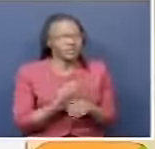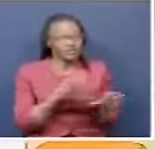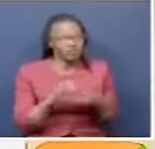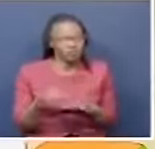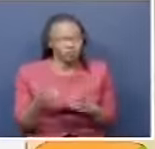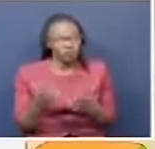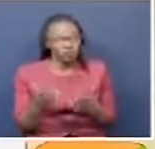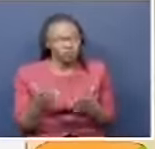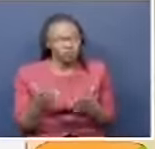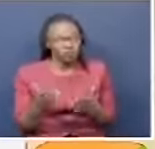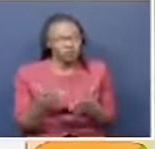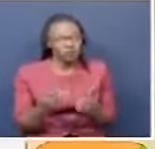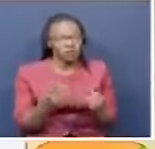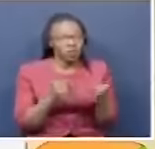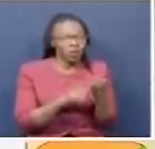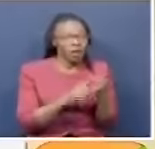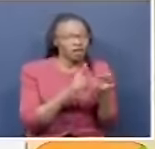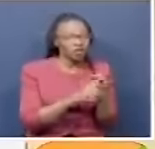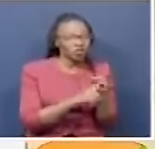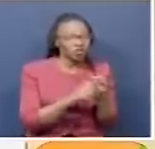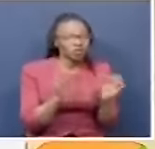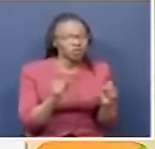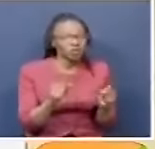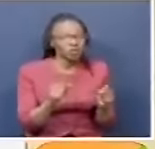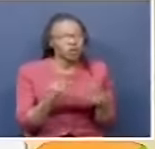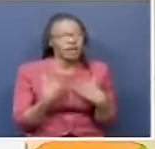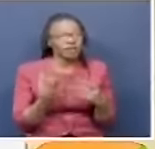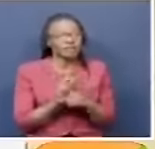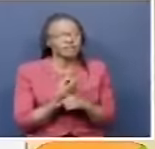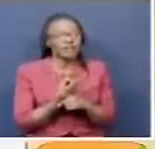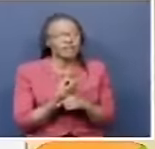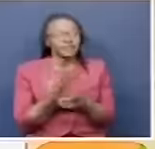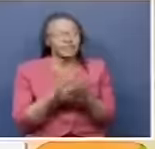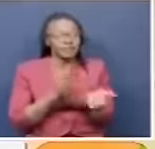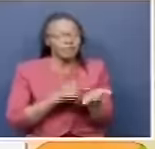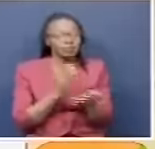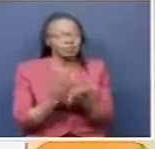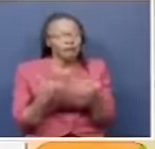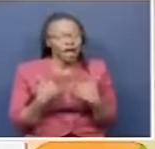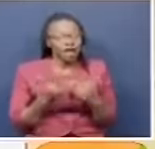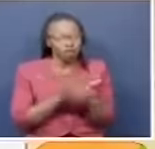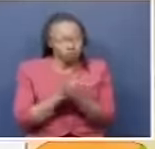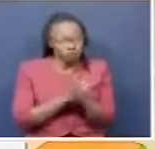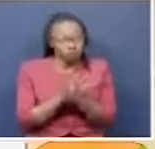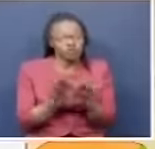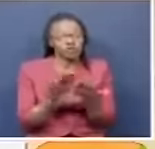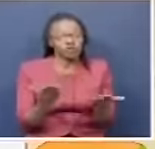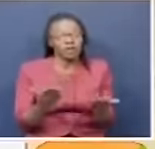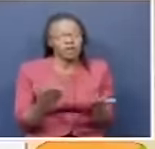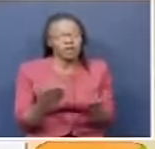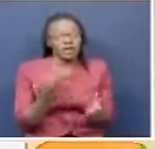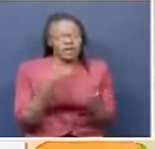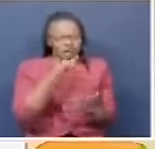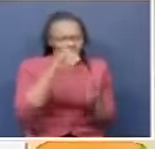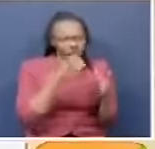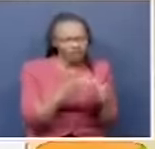block? Yes. On the number one and two, the running mate scenario. Exactly. There is the motivational factor. Will people turn out? And what will happen to Jubilee? Will they be coming in